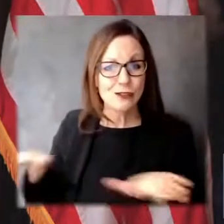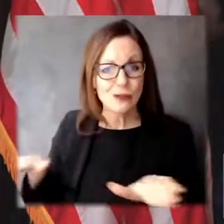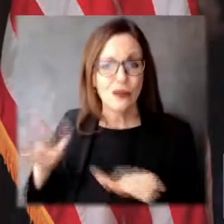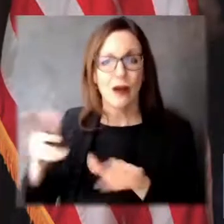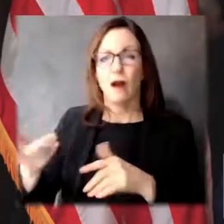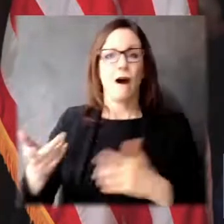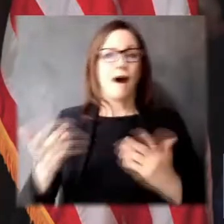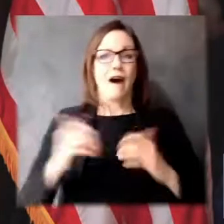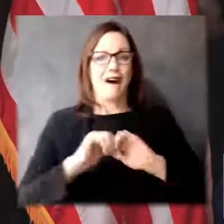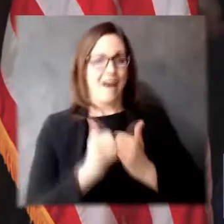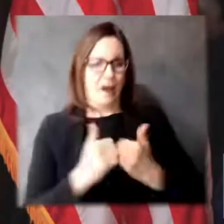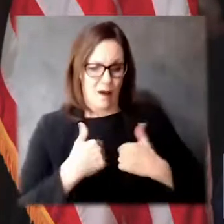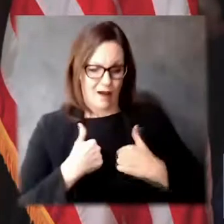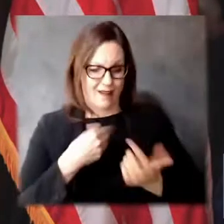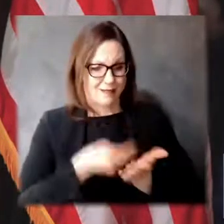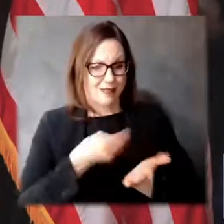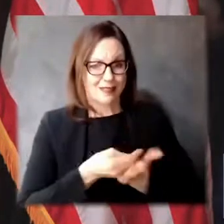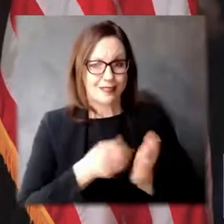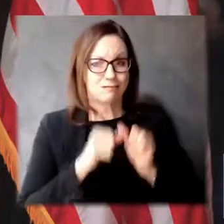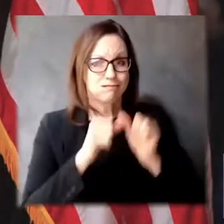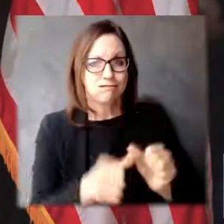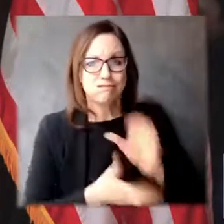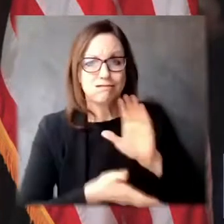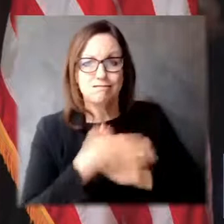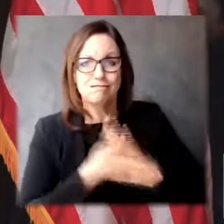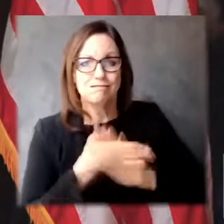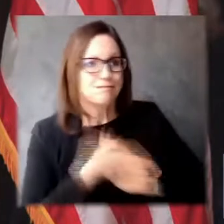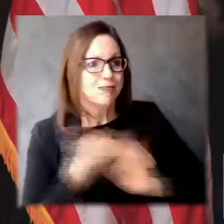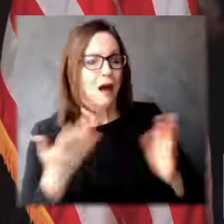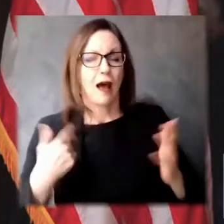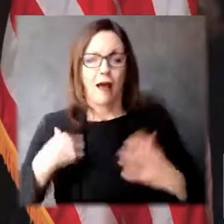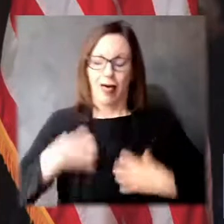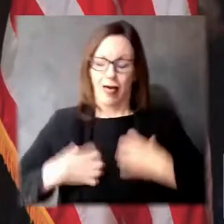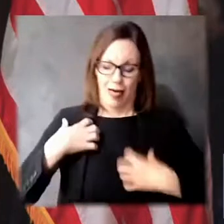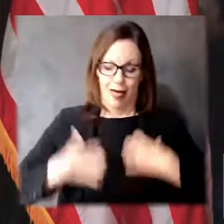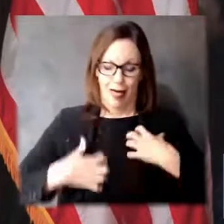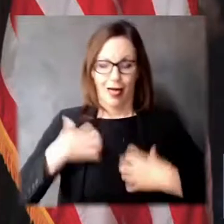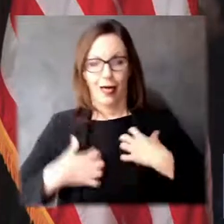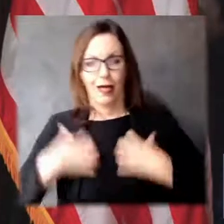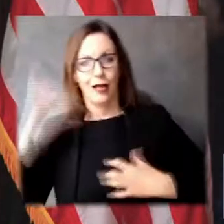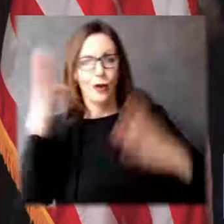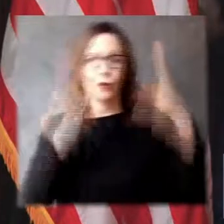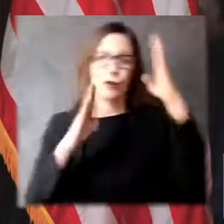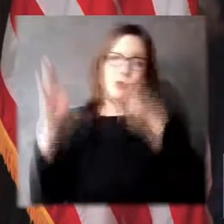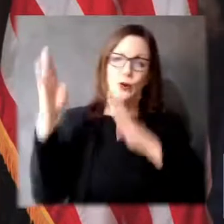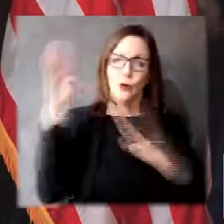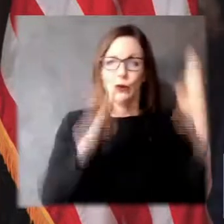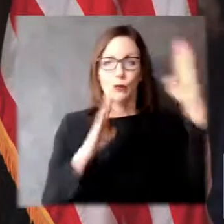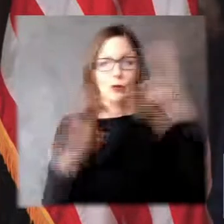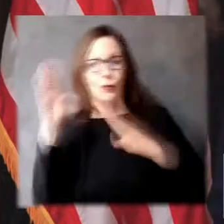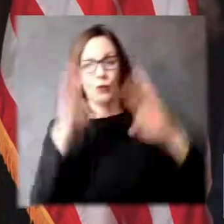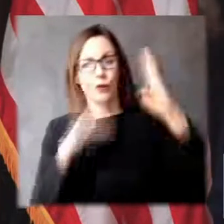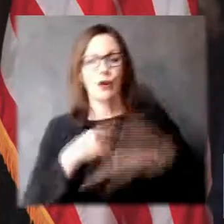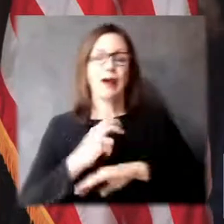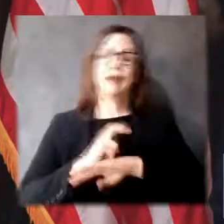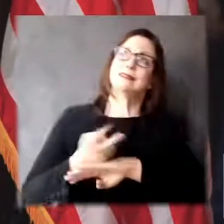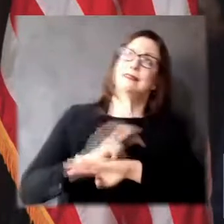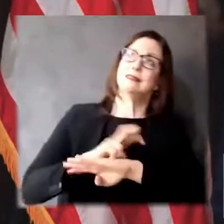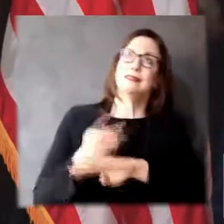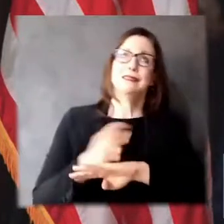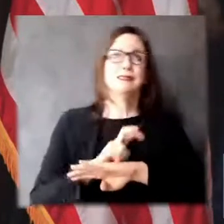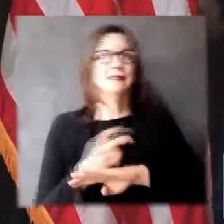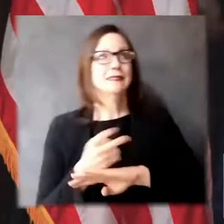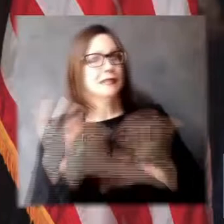there have been sleepless nights worrying about finding work or being safe at work. Worrying about the future of the business you built from the ground